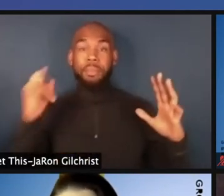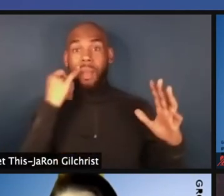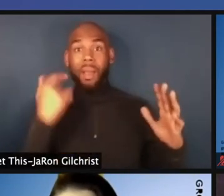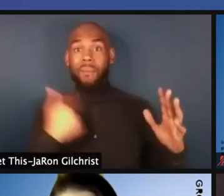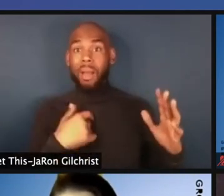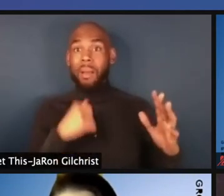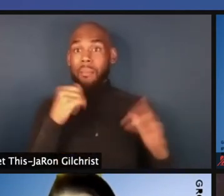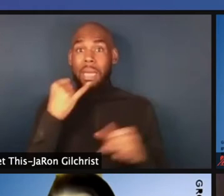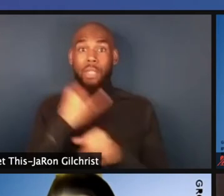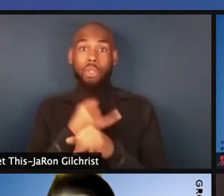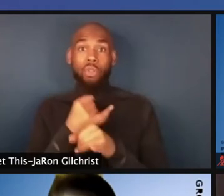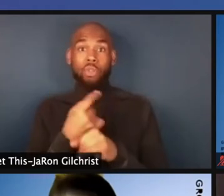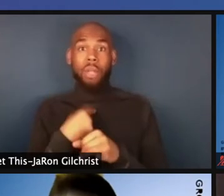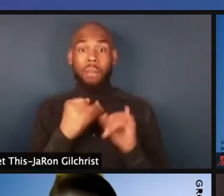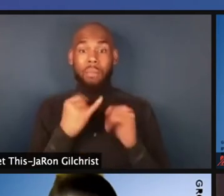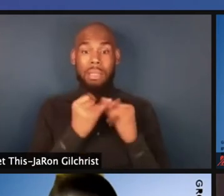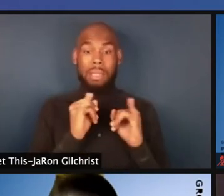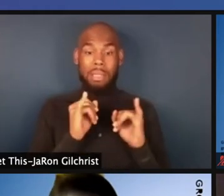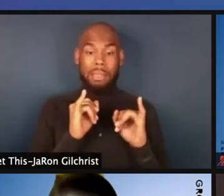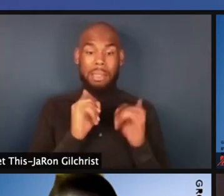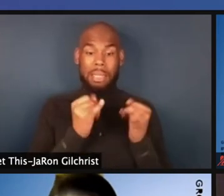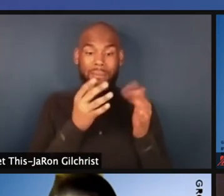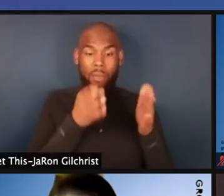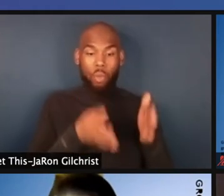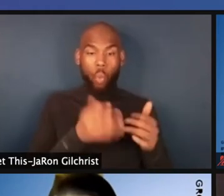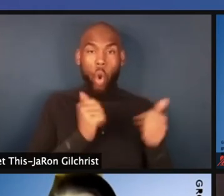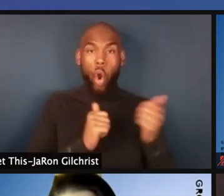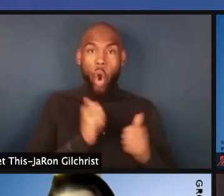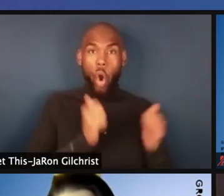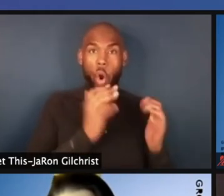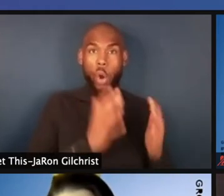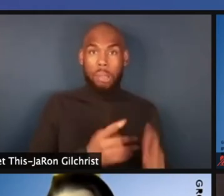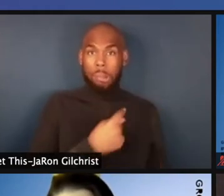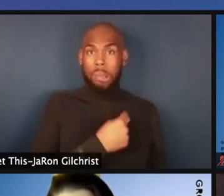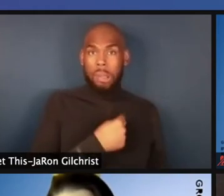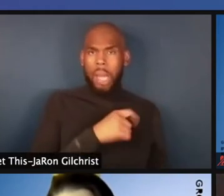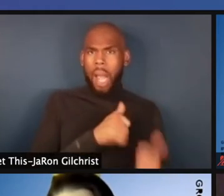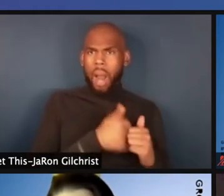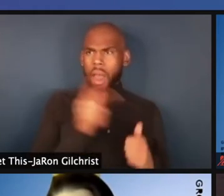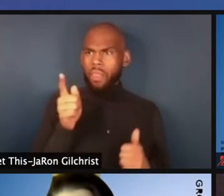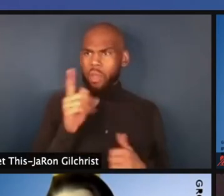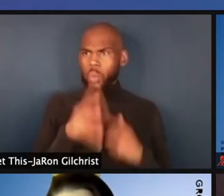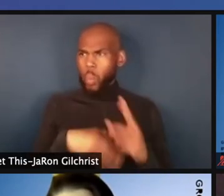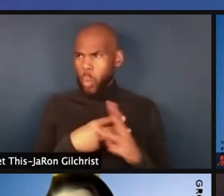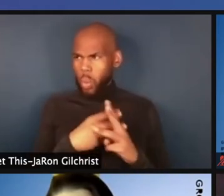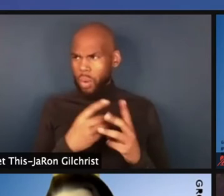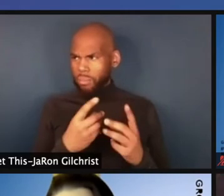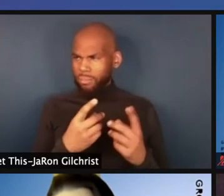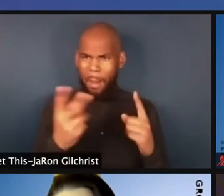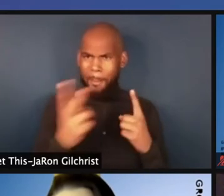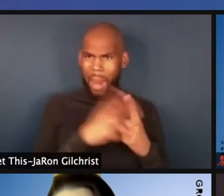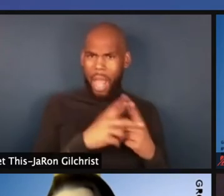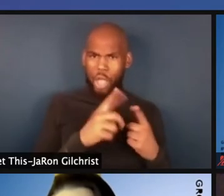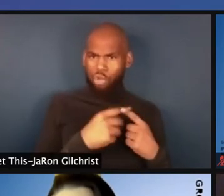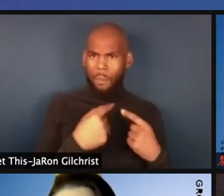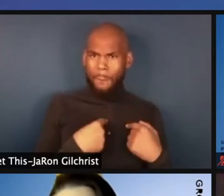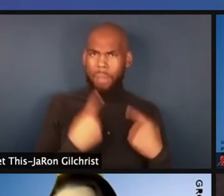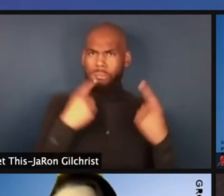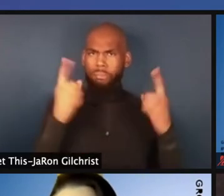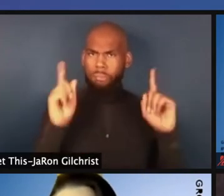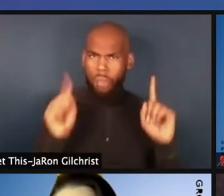independent individual artist, how does this world apply to me? How does this manifest? How can I do this